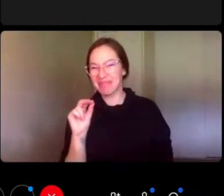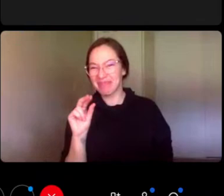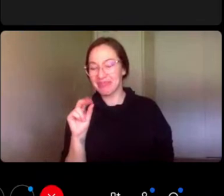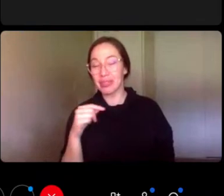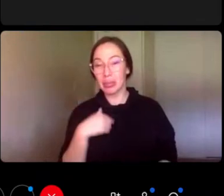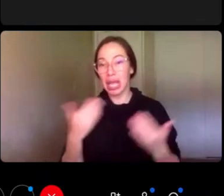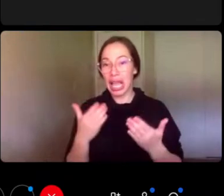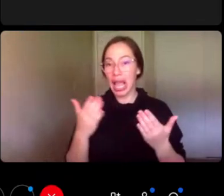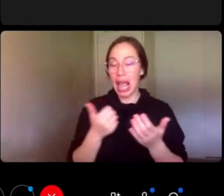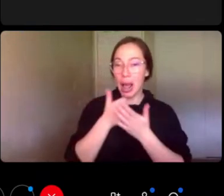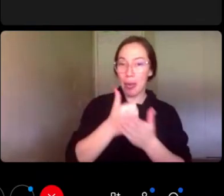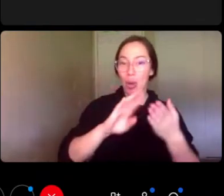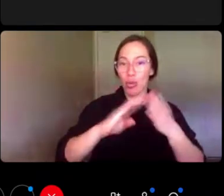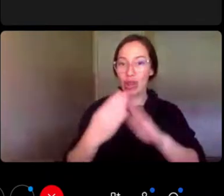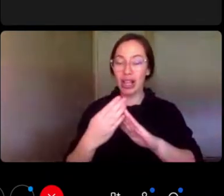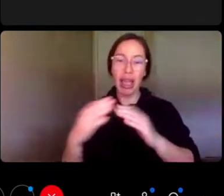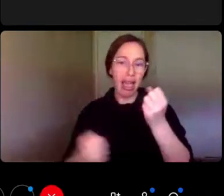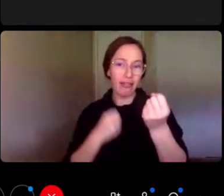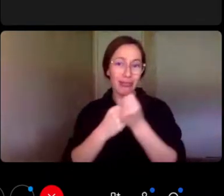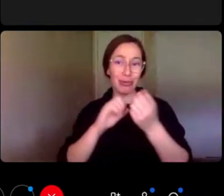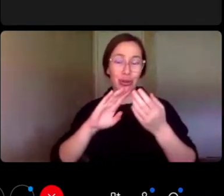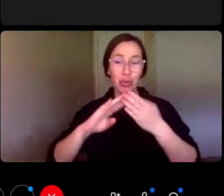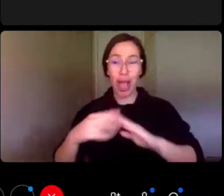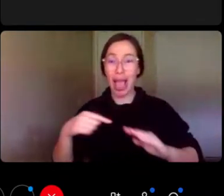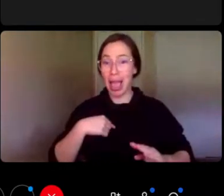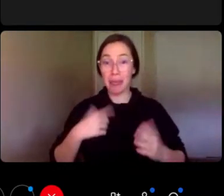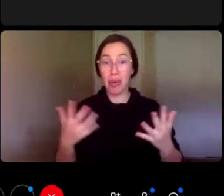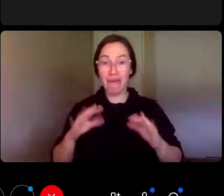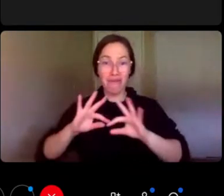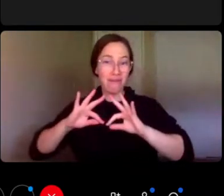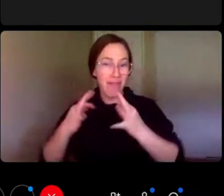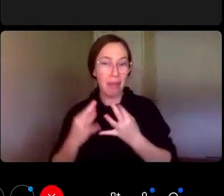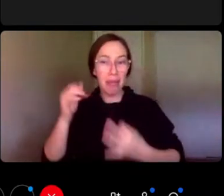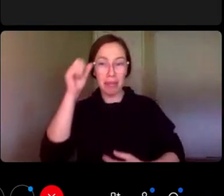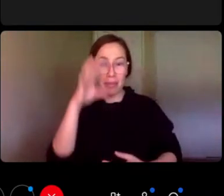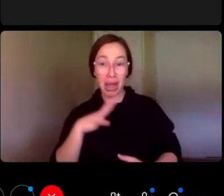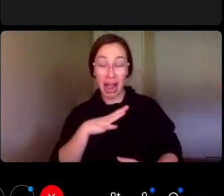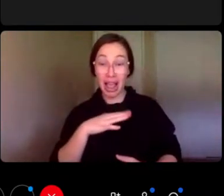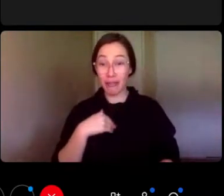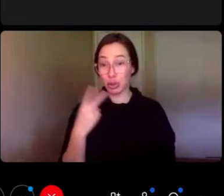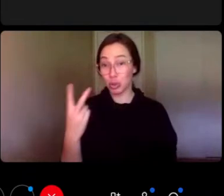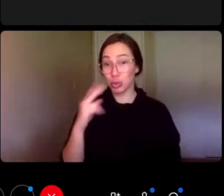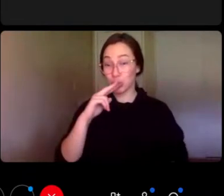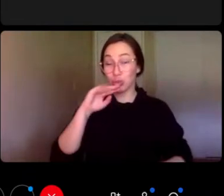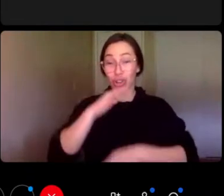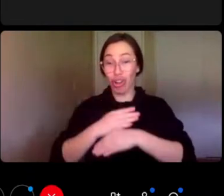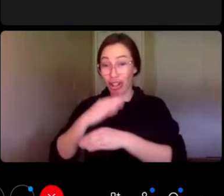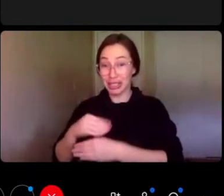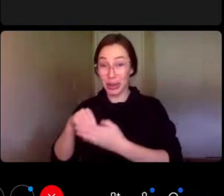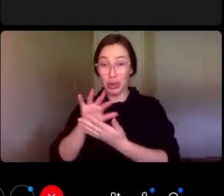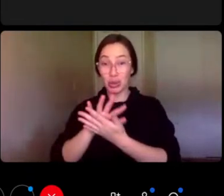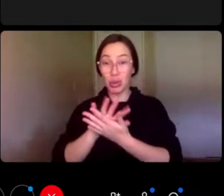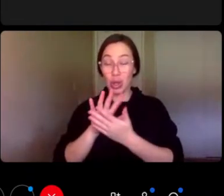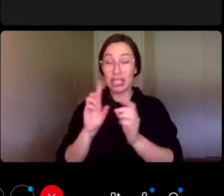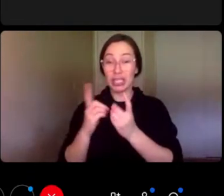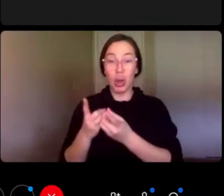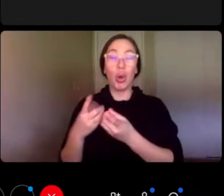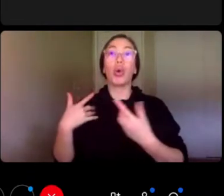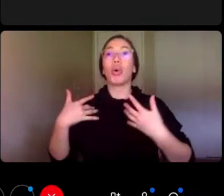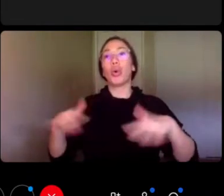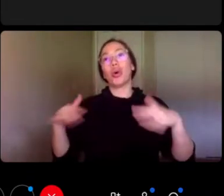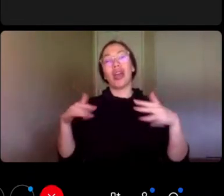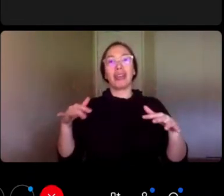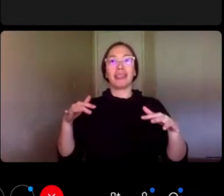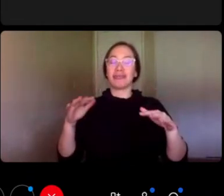here to advocate for the community. I'm a family man. And then having two girls in the school district really, really pushed me to